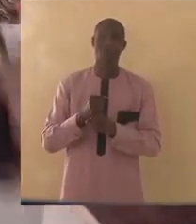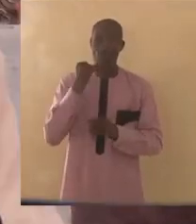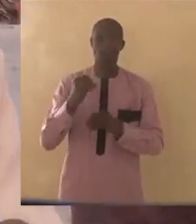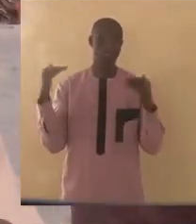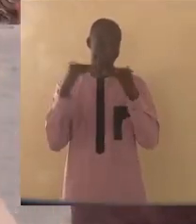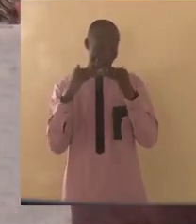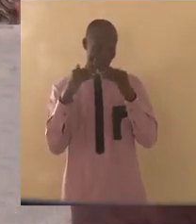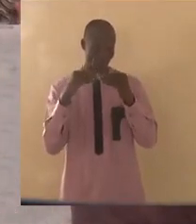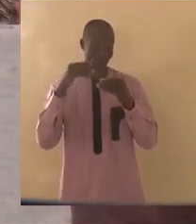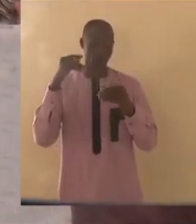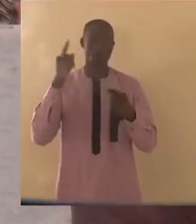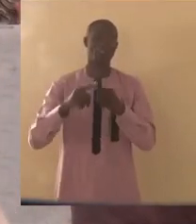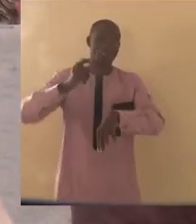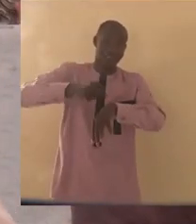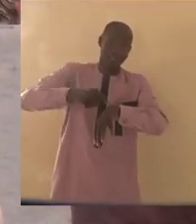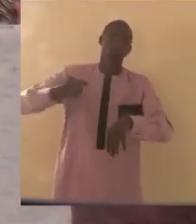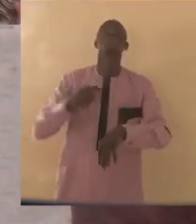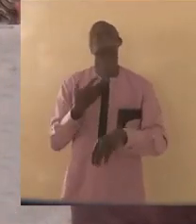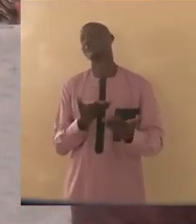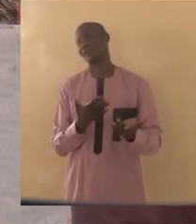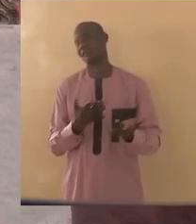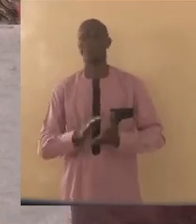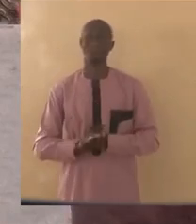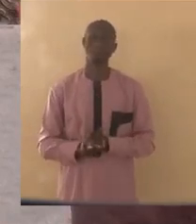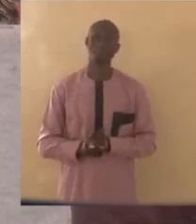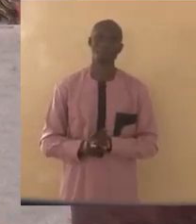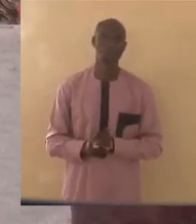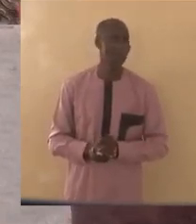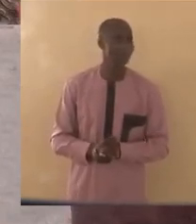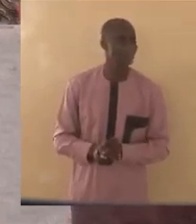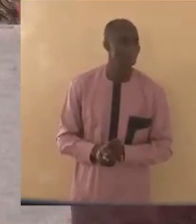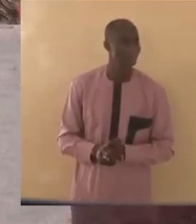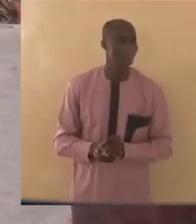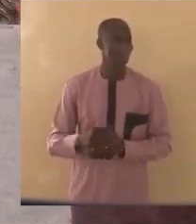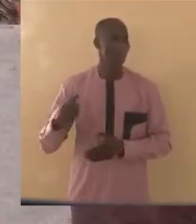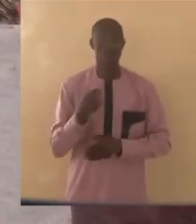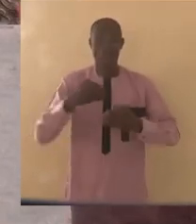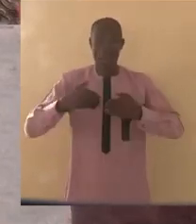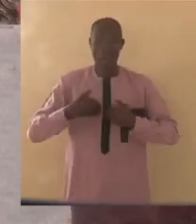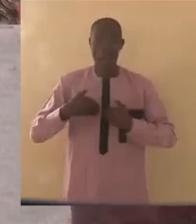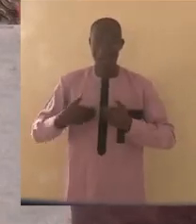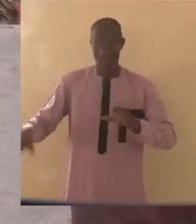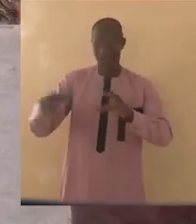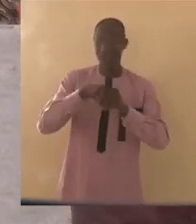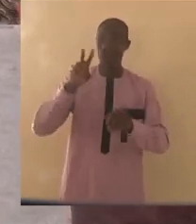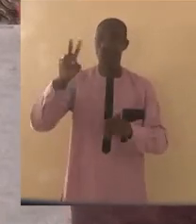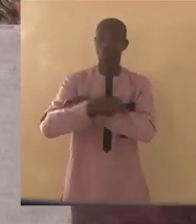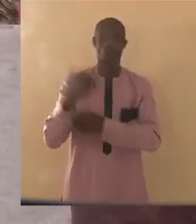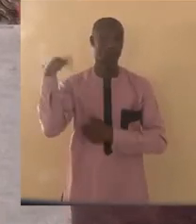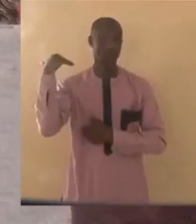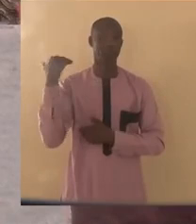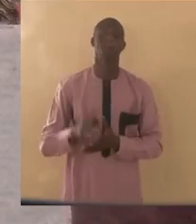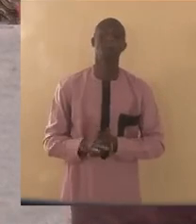is proportionate to the period of waiting. Chief, we had a wedding 2 days ago